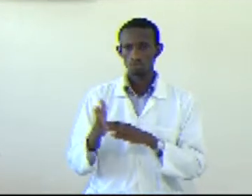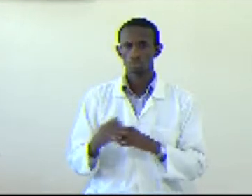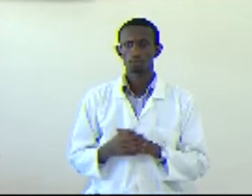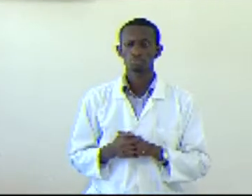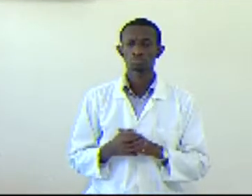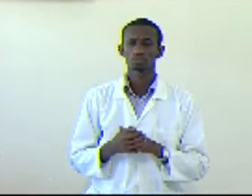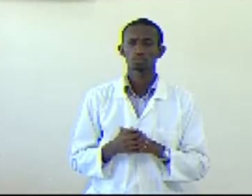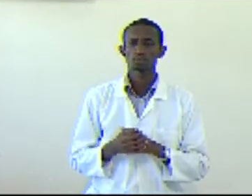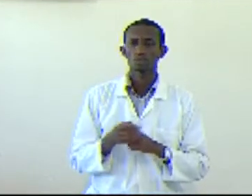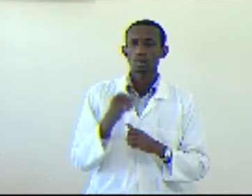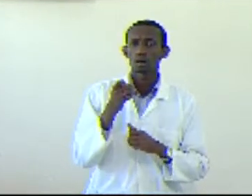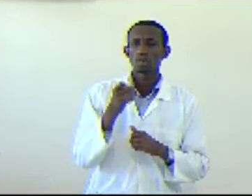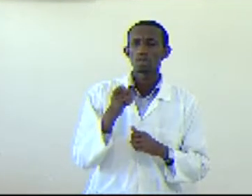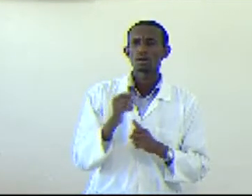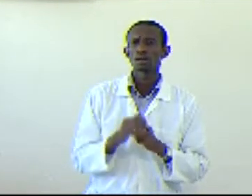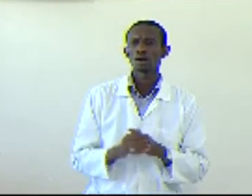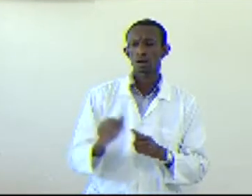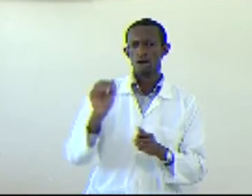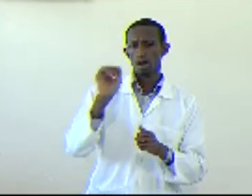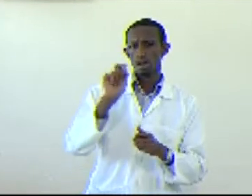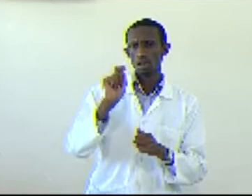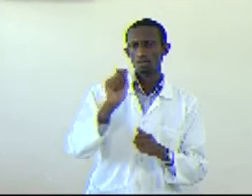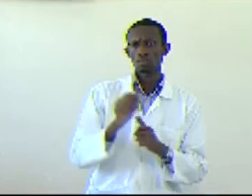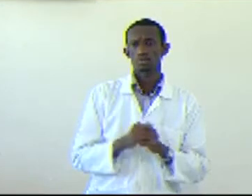this is at open